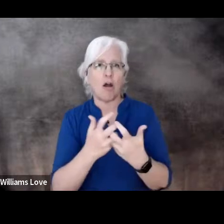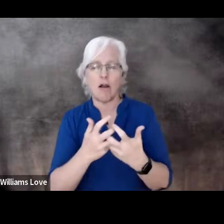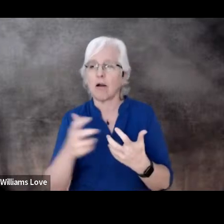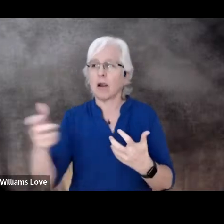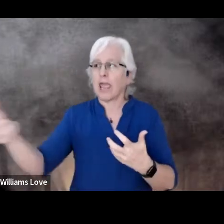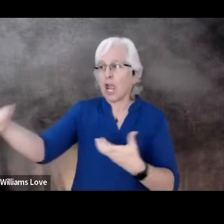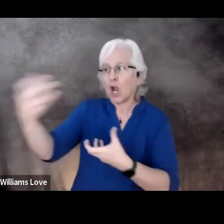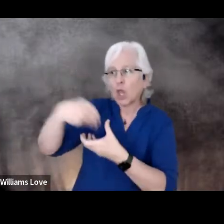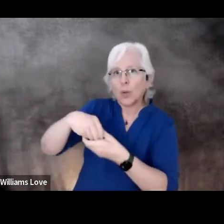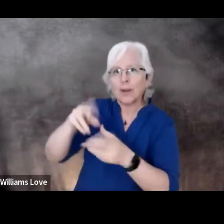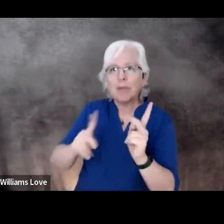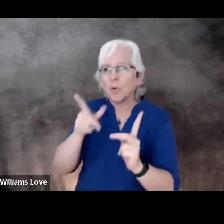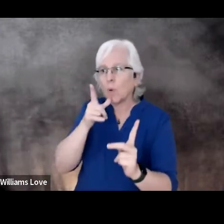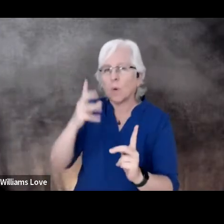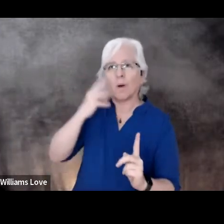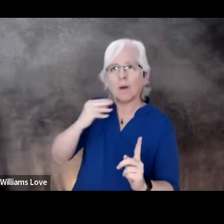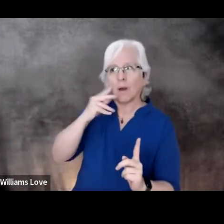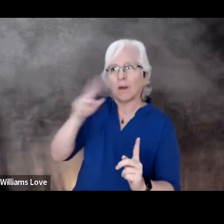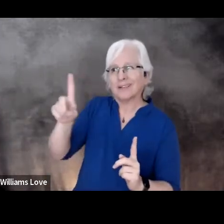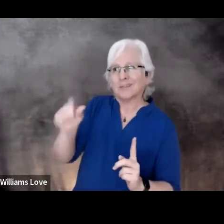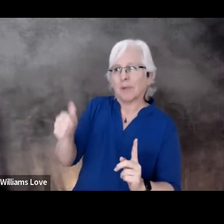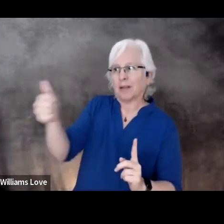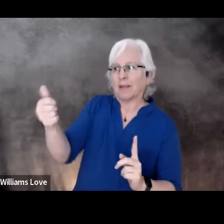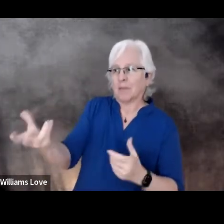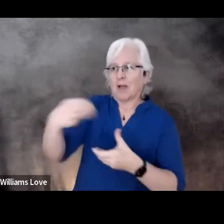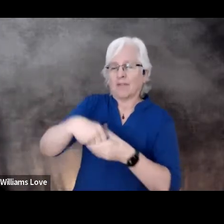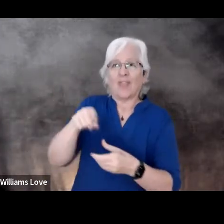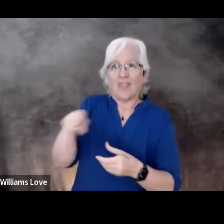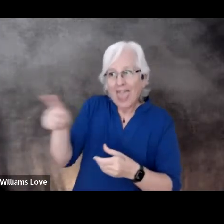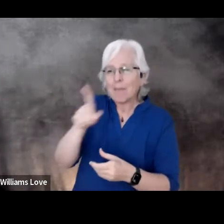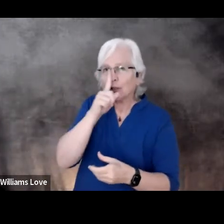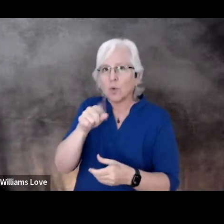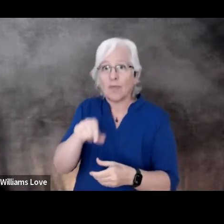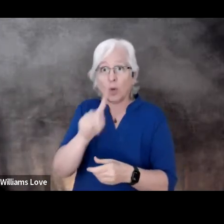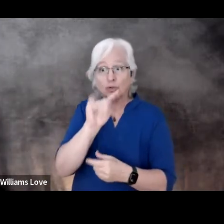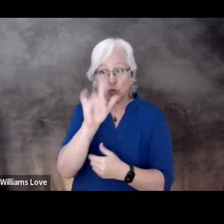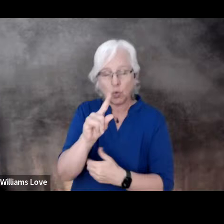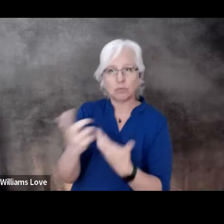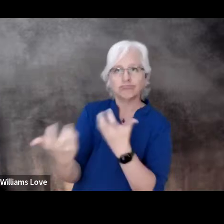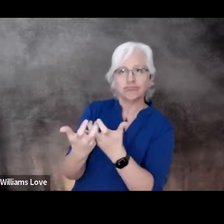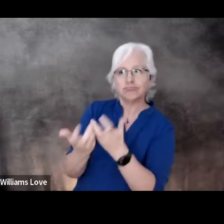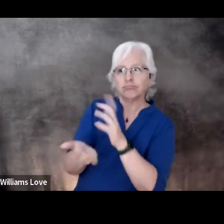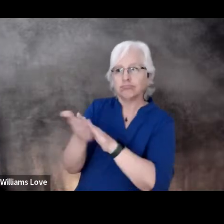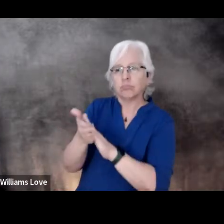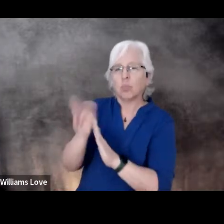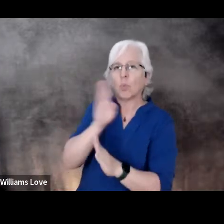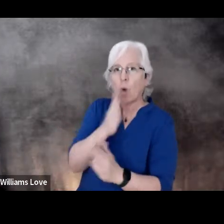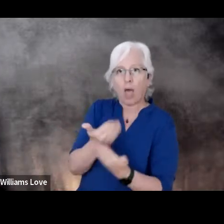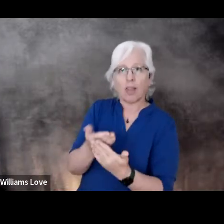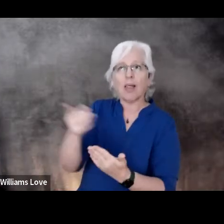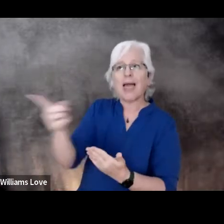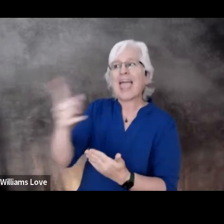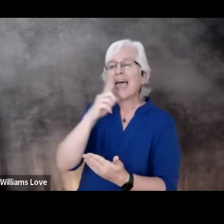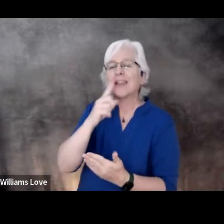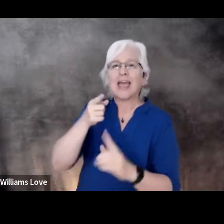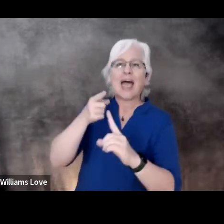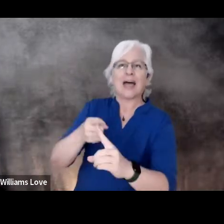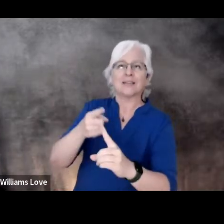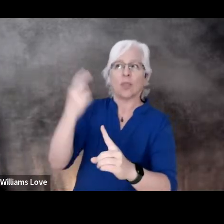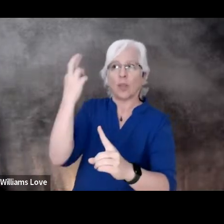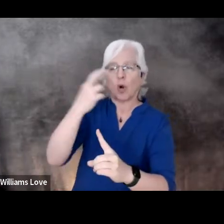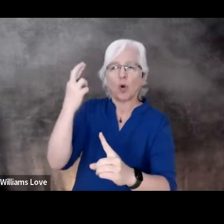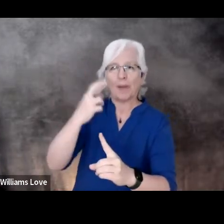table to make sure that the tools are working well, servicing the purposes for which they are intended, and again, really serve